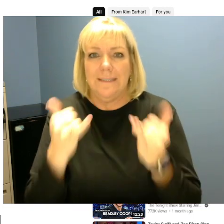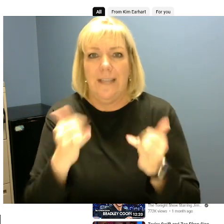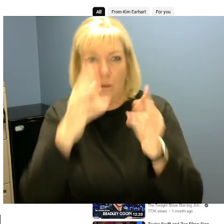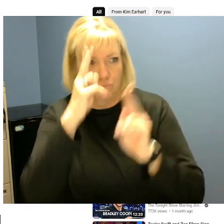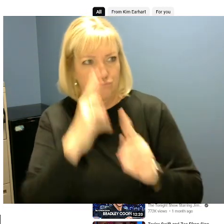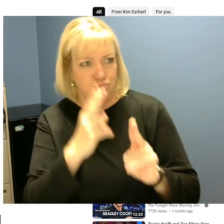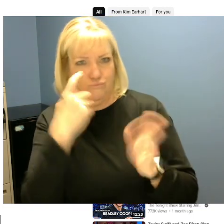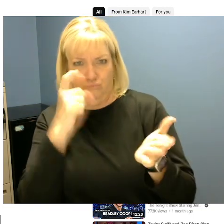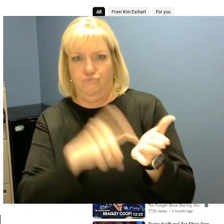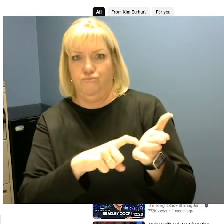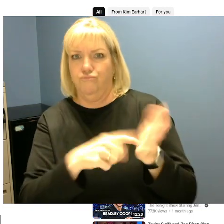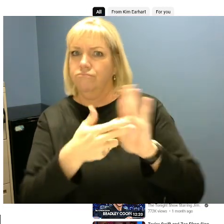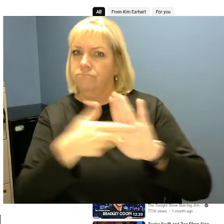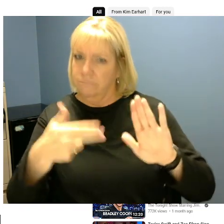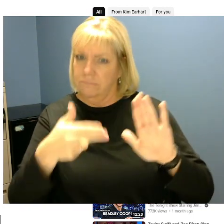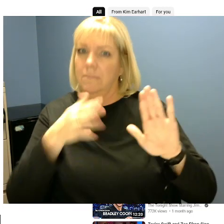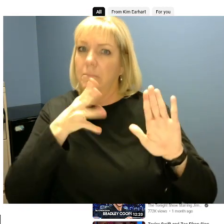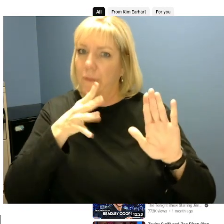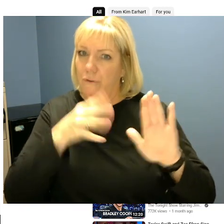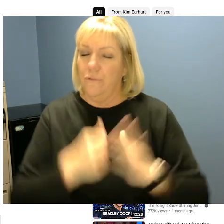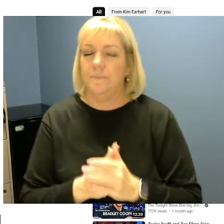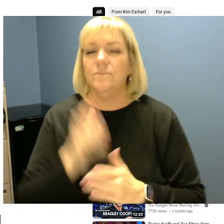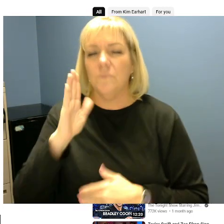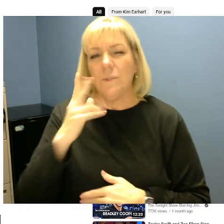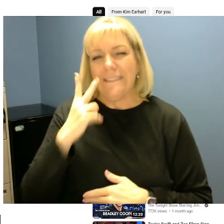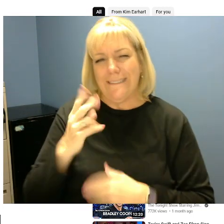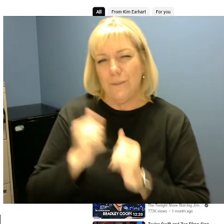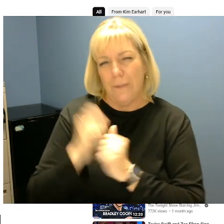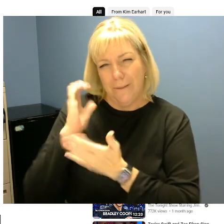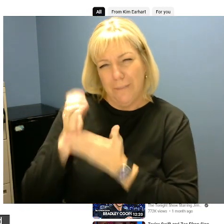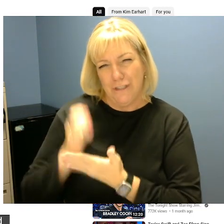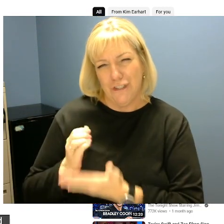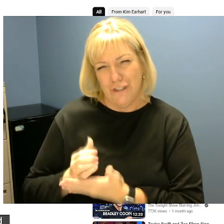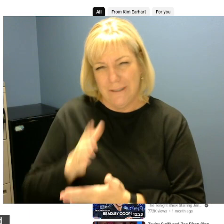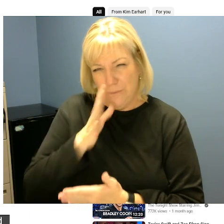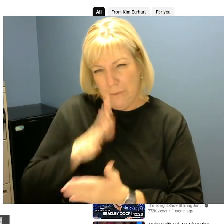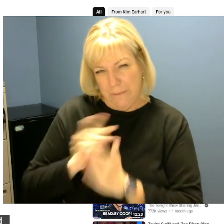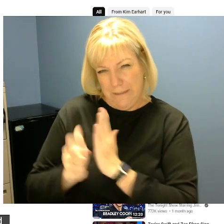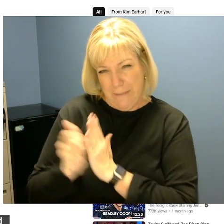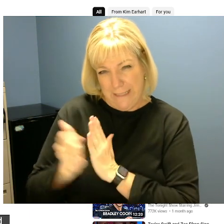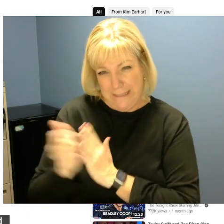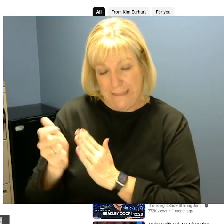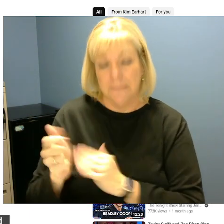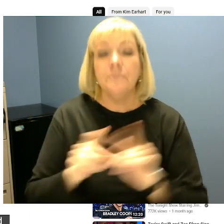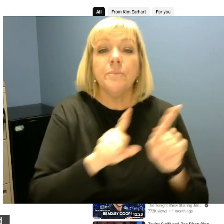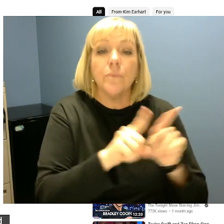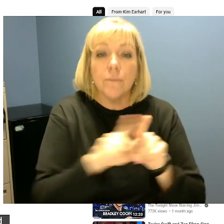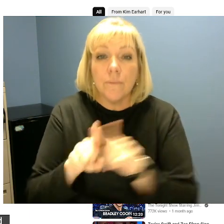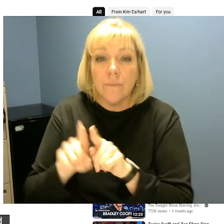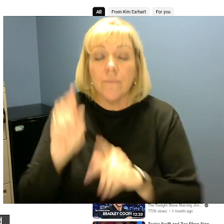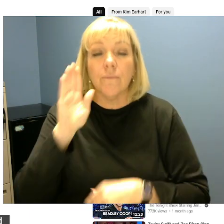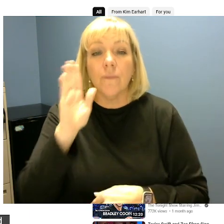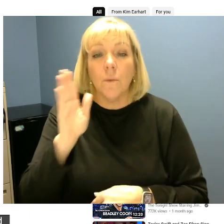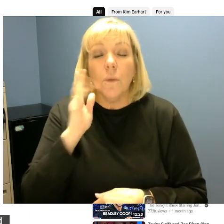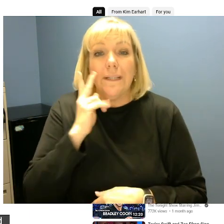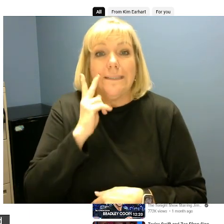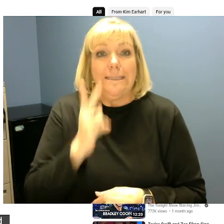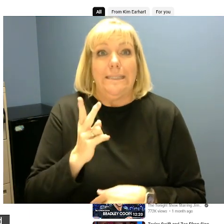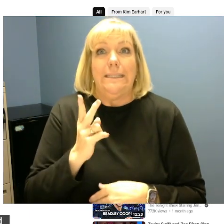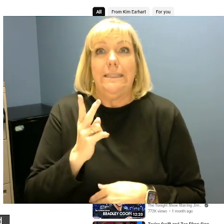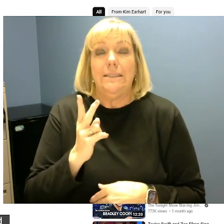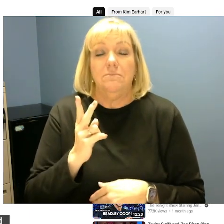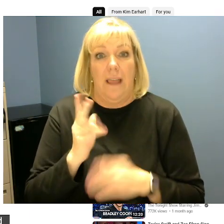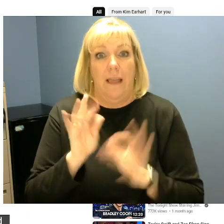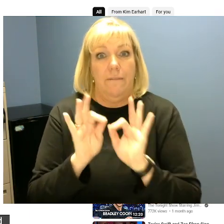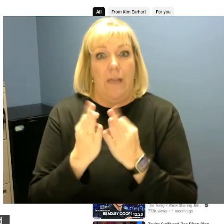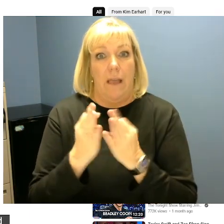from Godey's, but we're also going to see an attempt to limit, to reduce family size. There's an